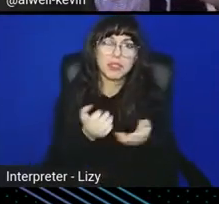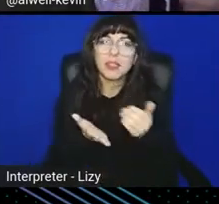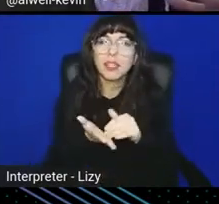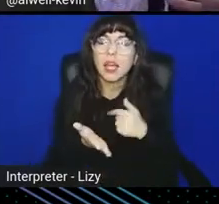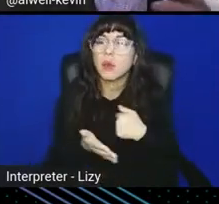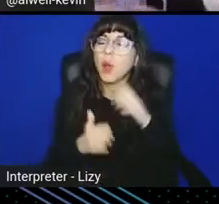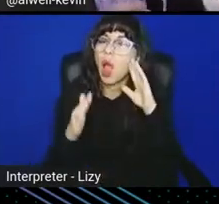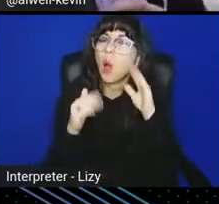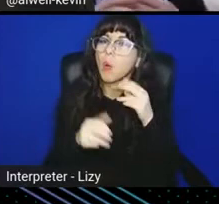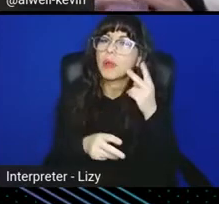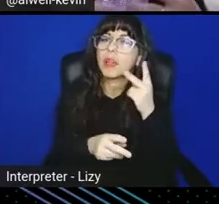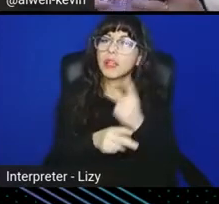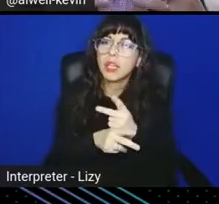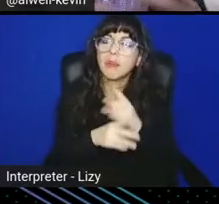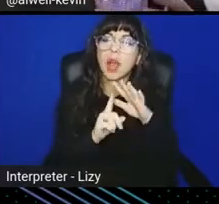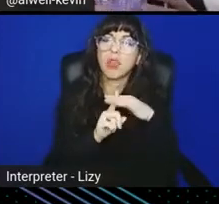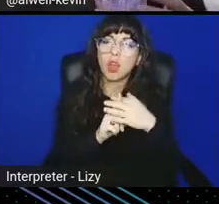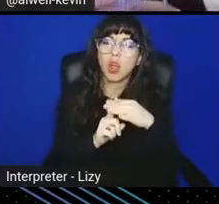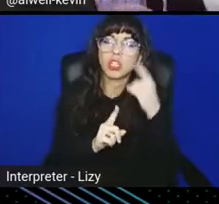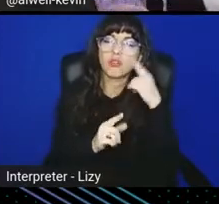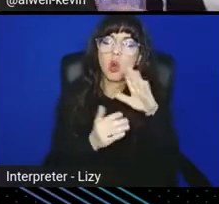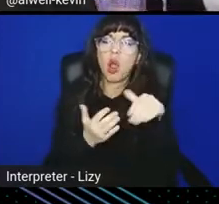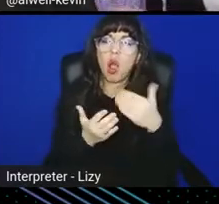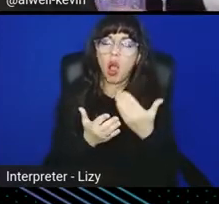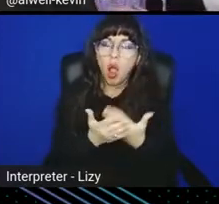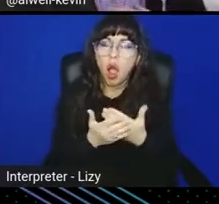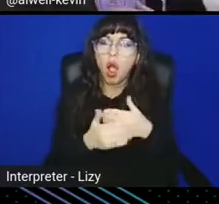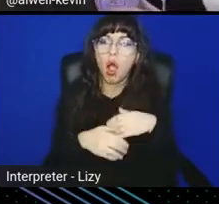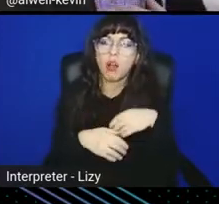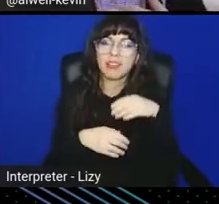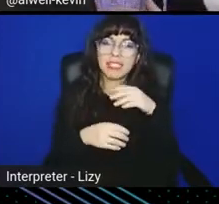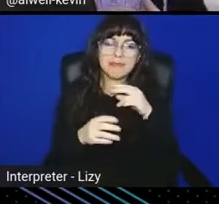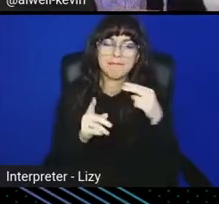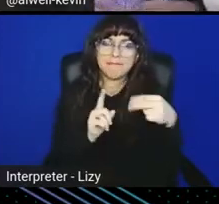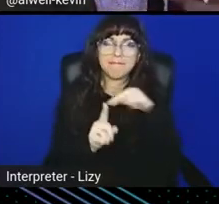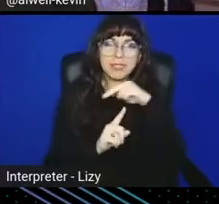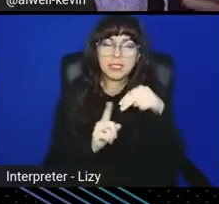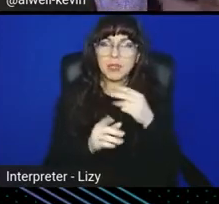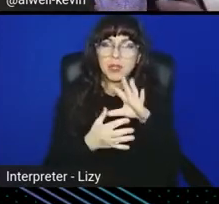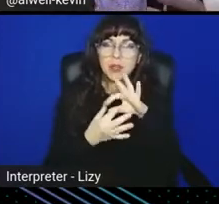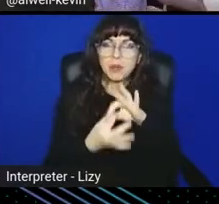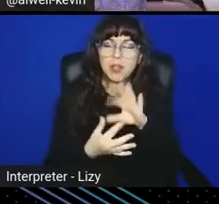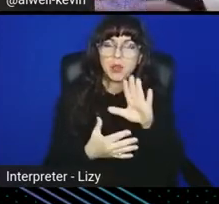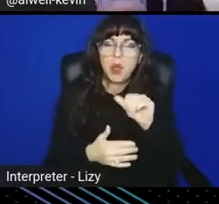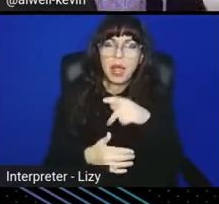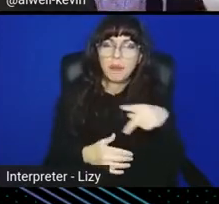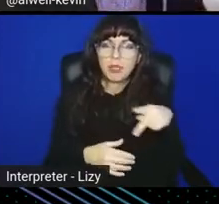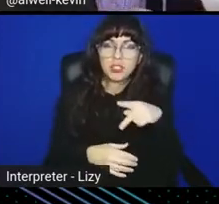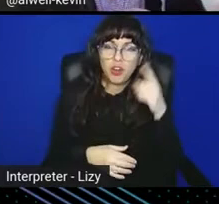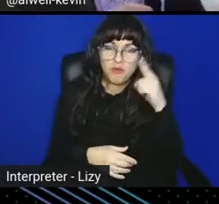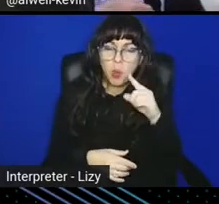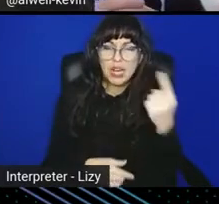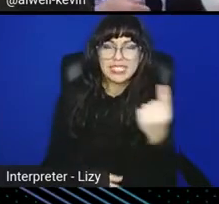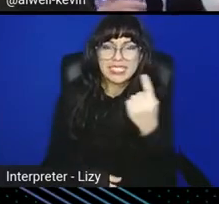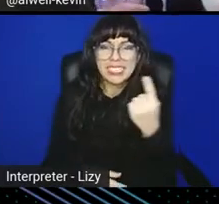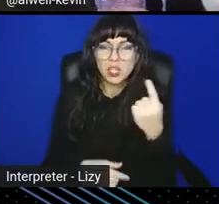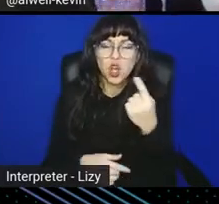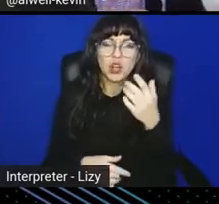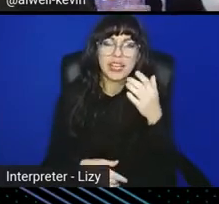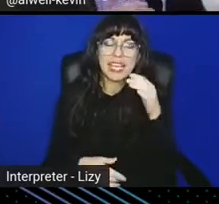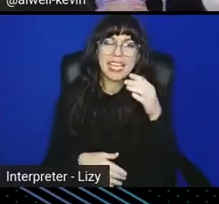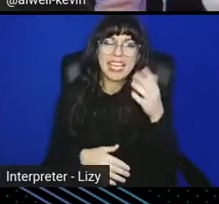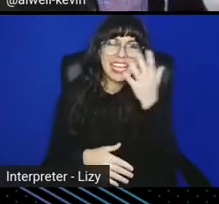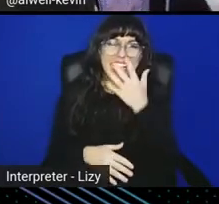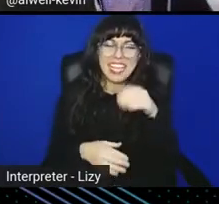the context for all AppSec insight regarding your application within this single interface, right? Within your repository interface